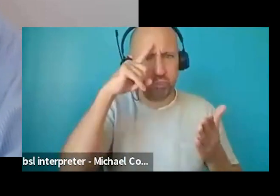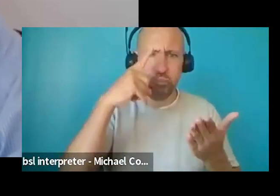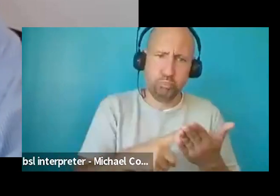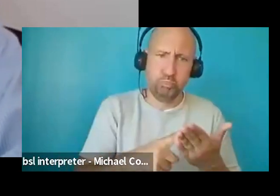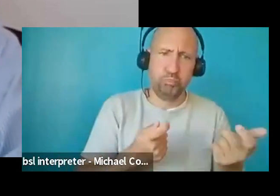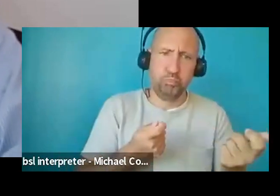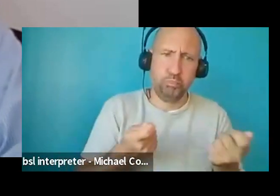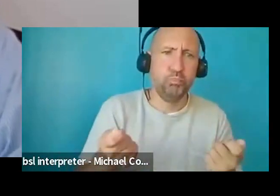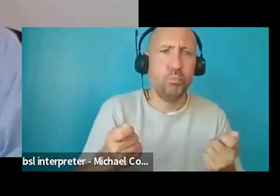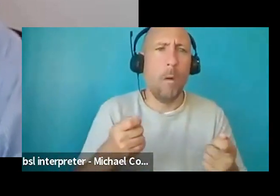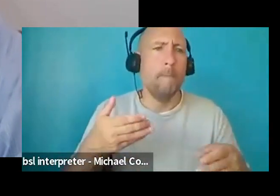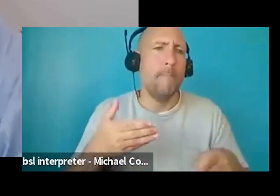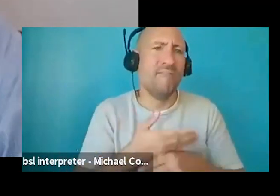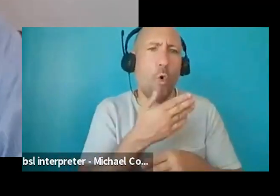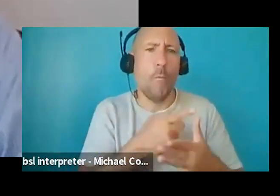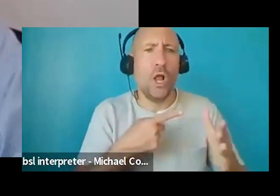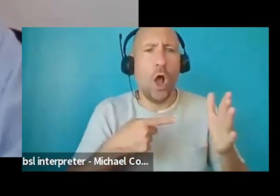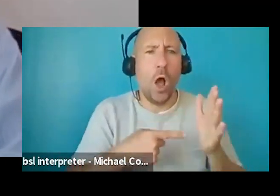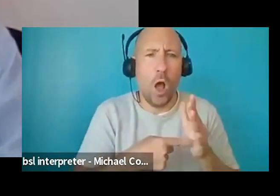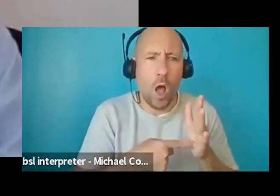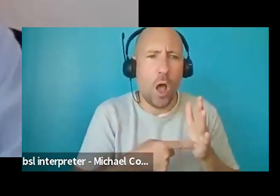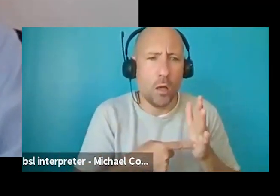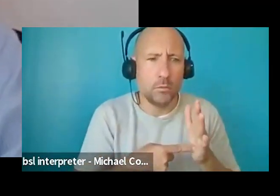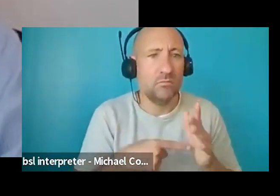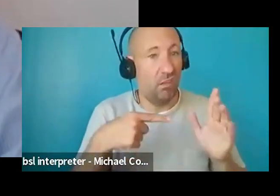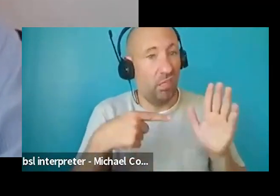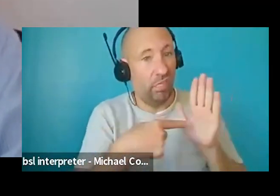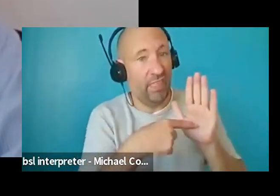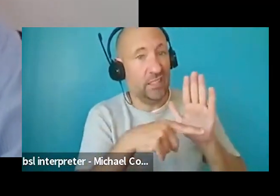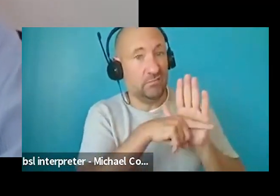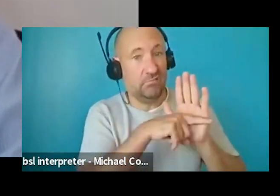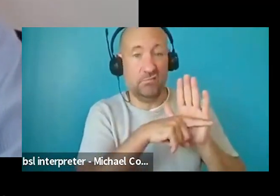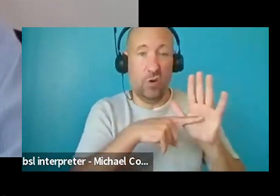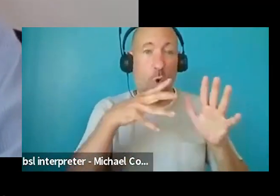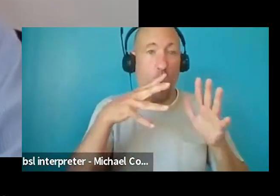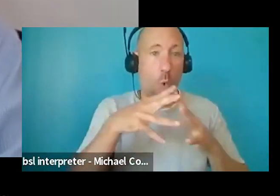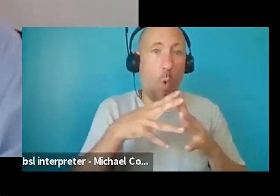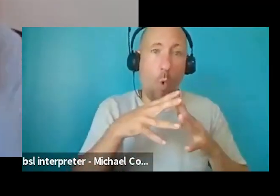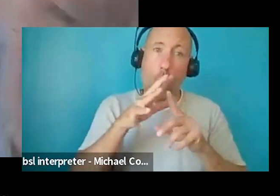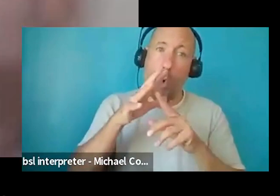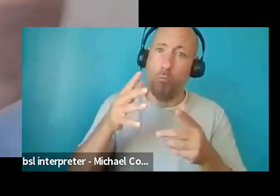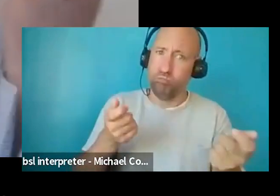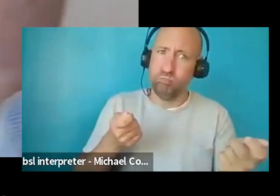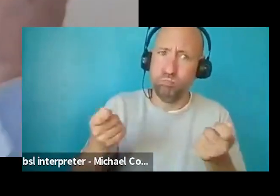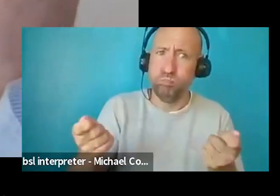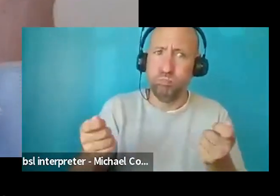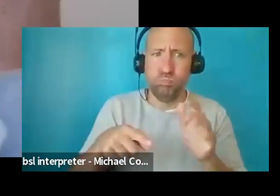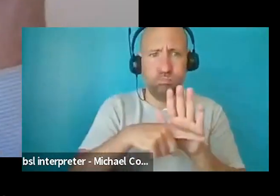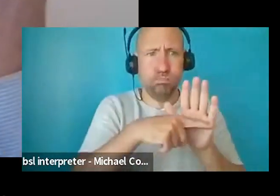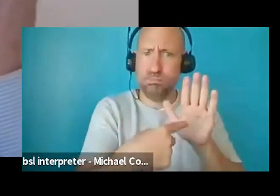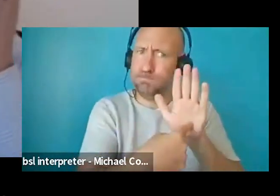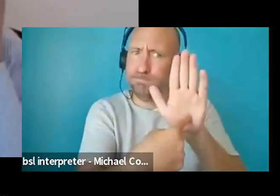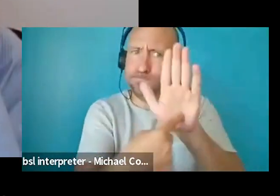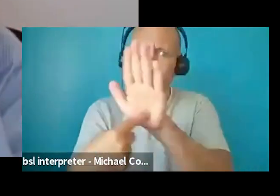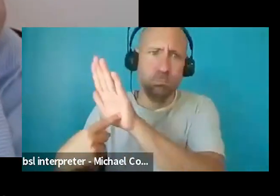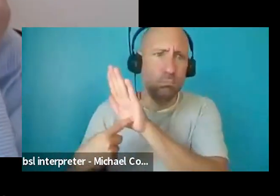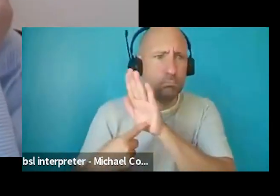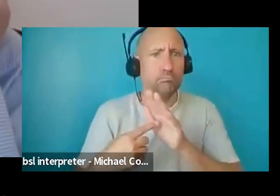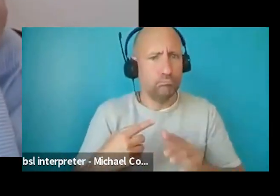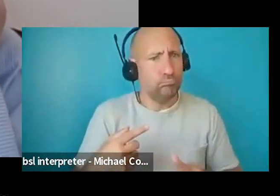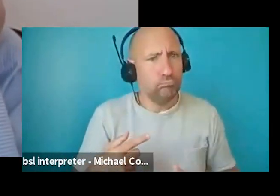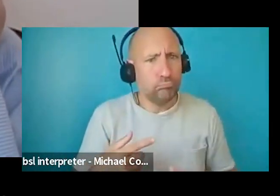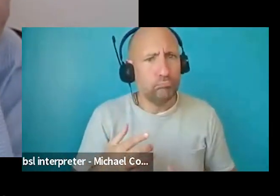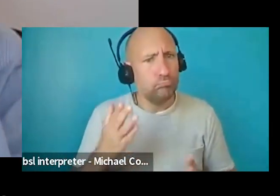which governs this aspect. And this law entails that it is